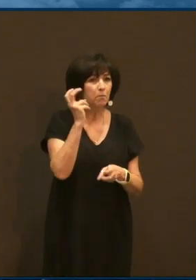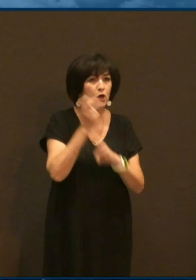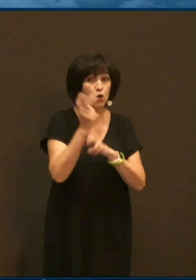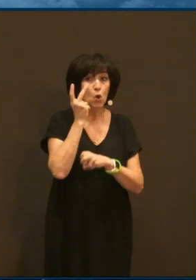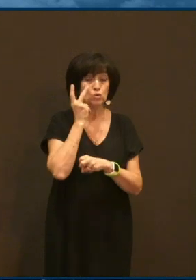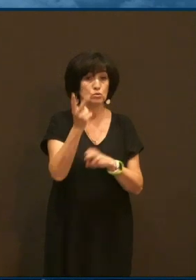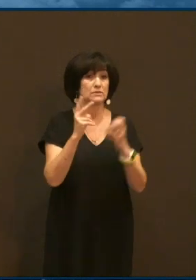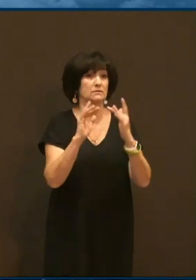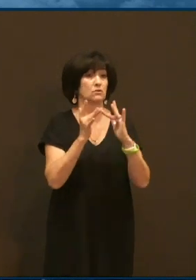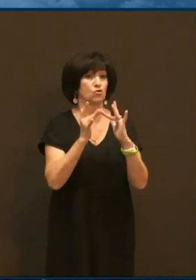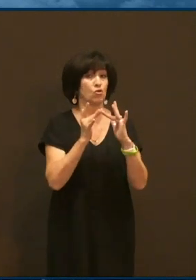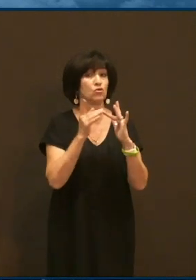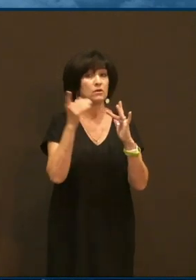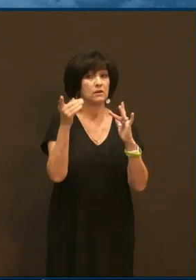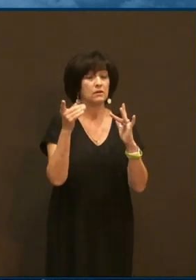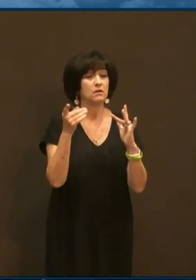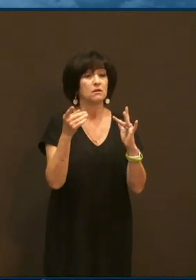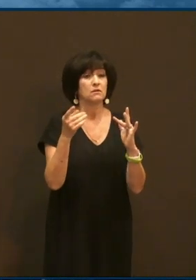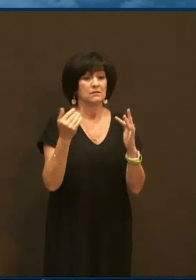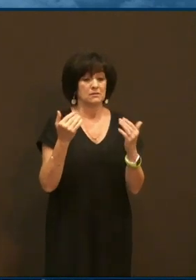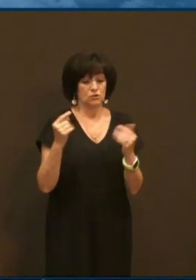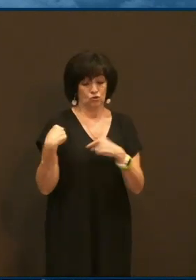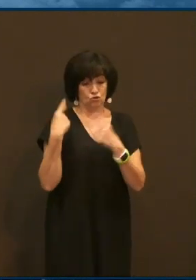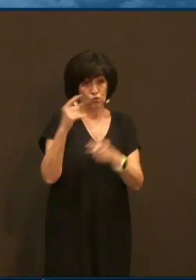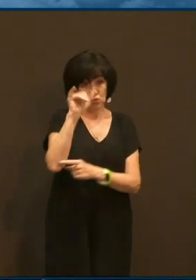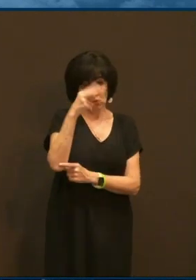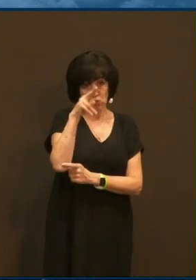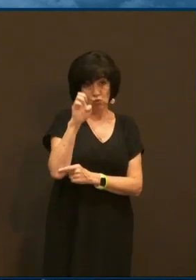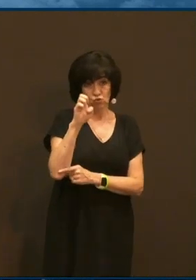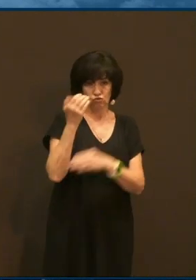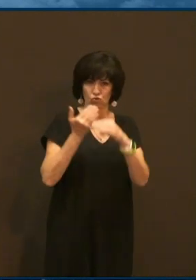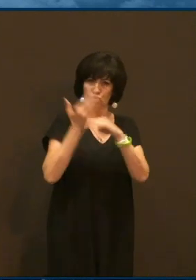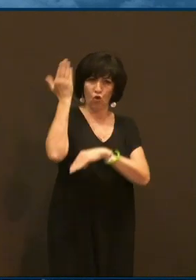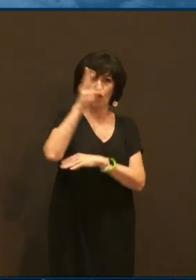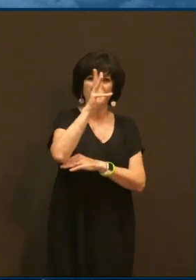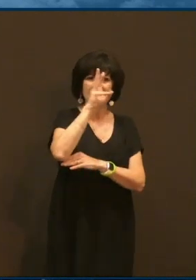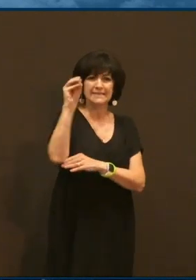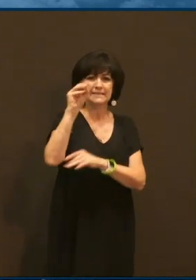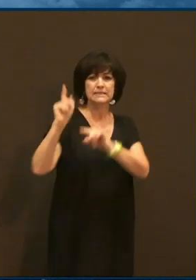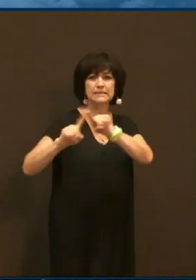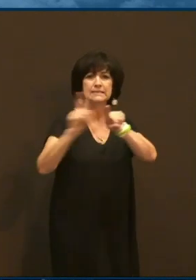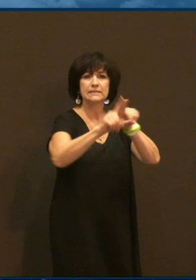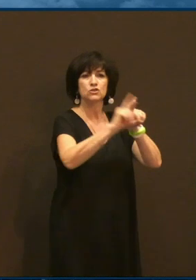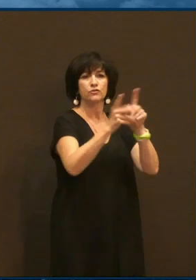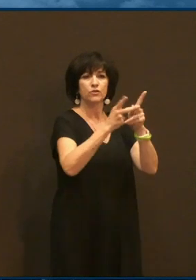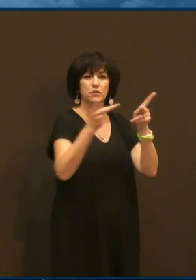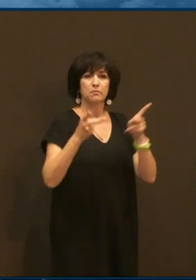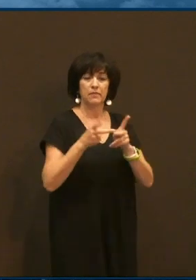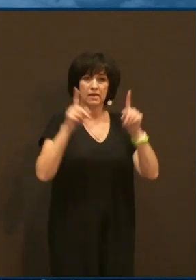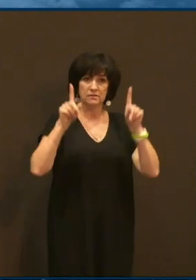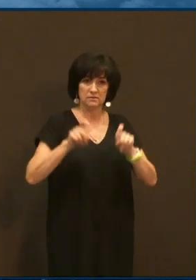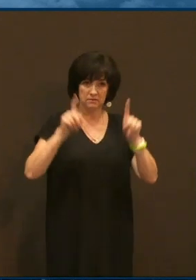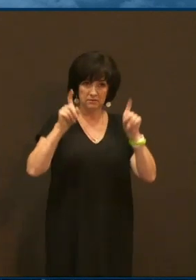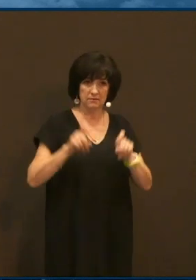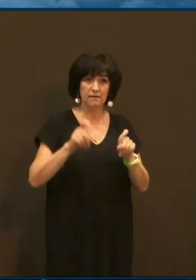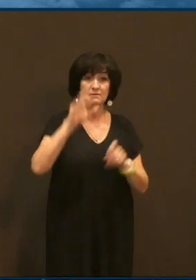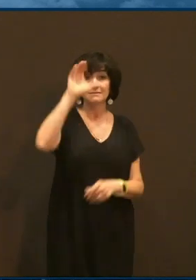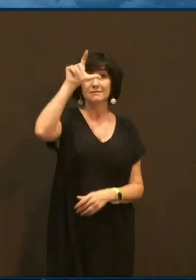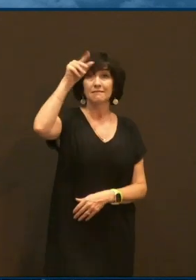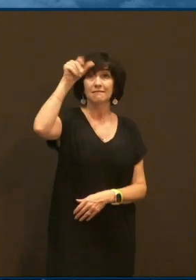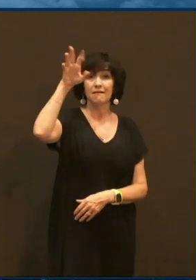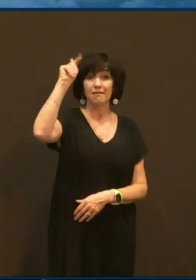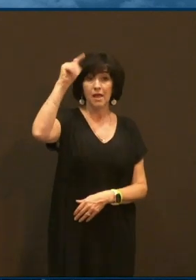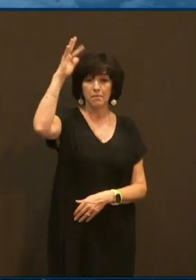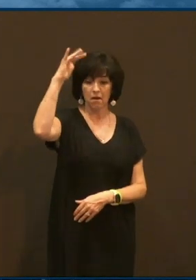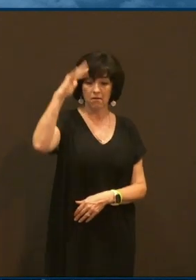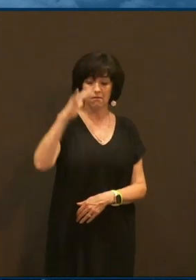online, but we've had over 60 testing sites during the month of June, from Claymont down to Lewis and Rehoboth, and